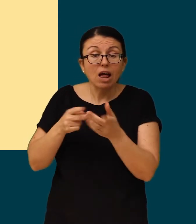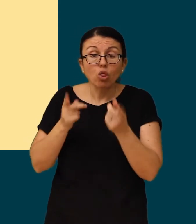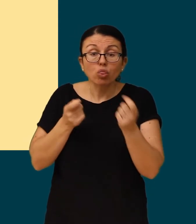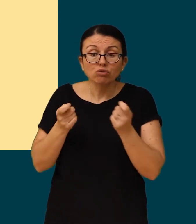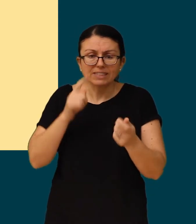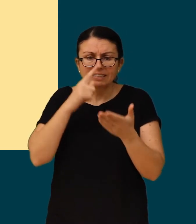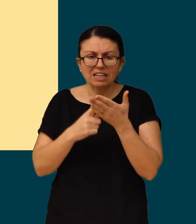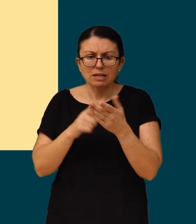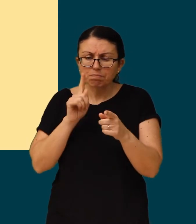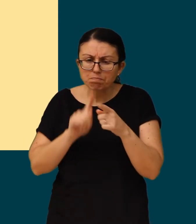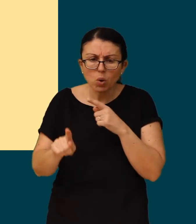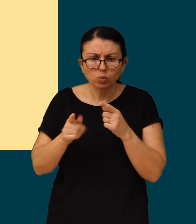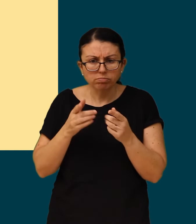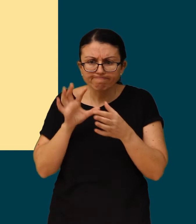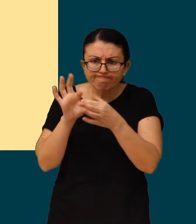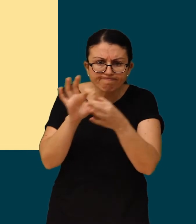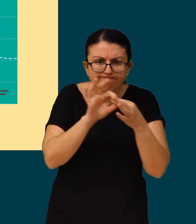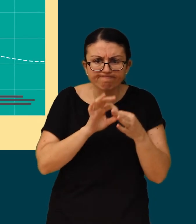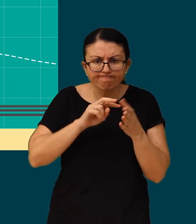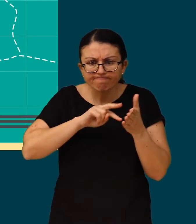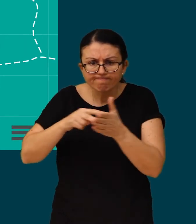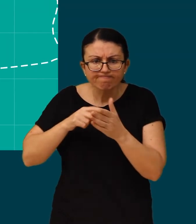decide most planning applications for development.